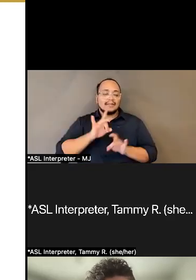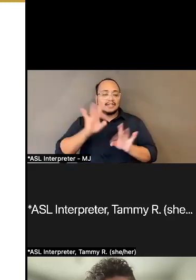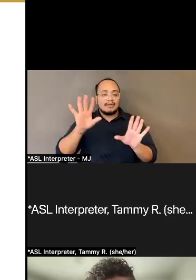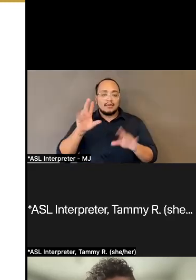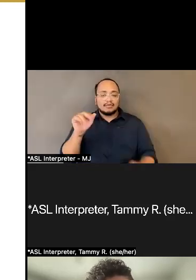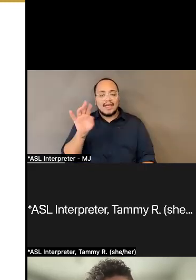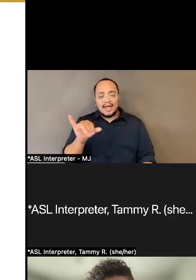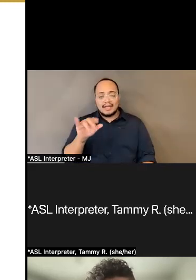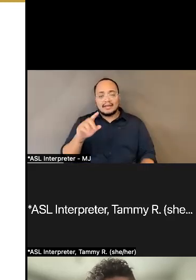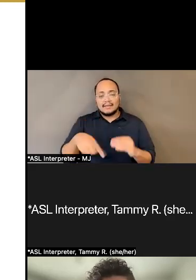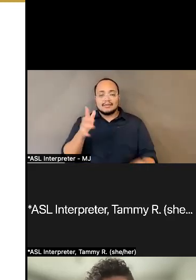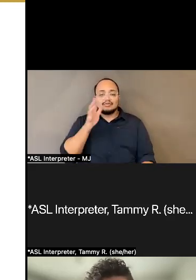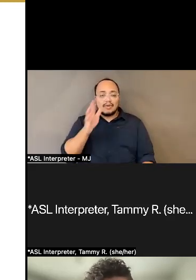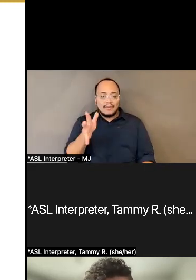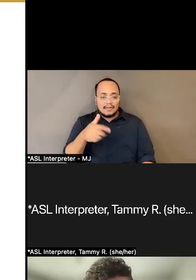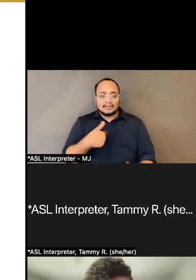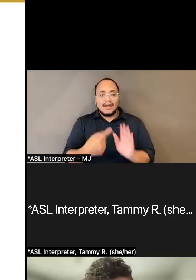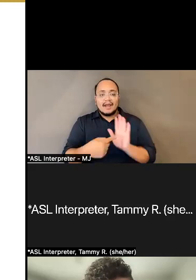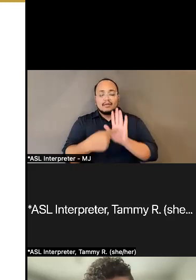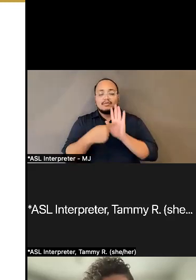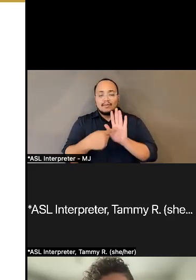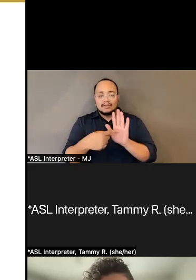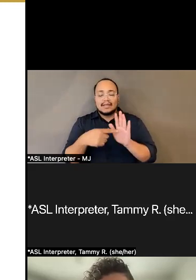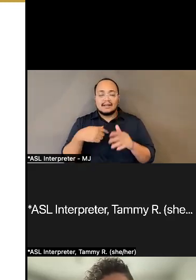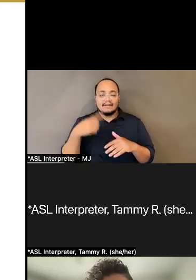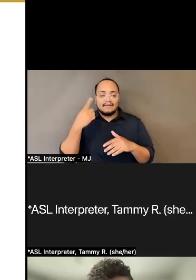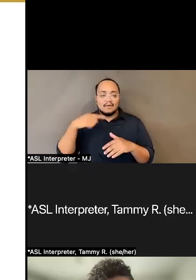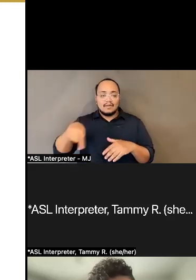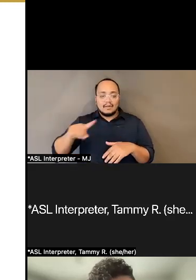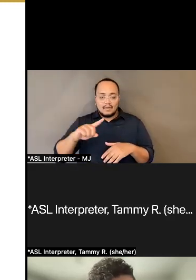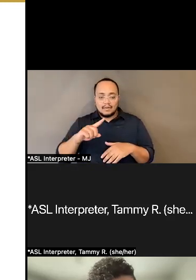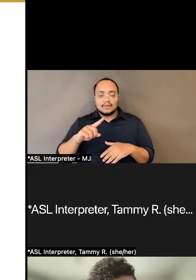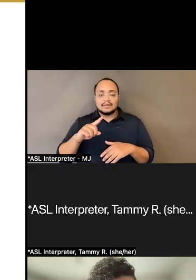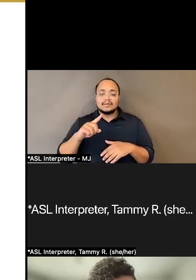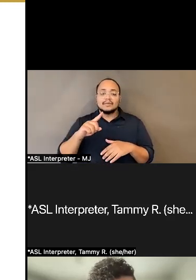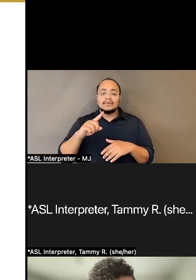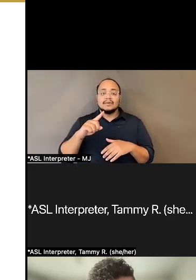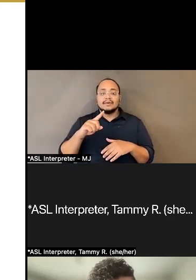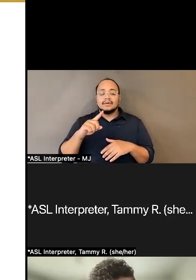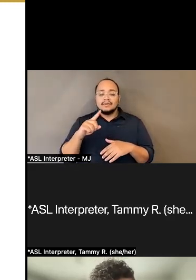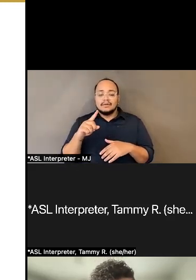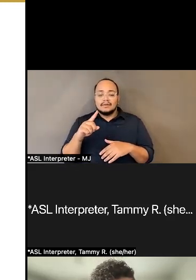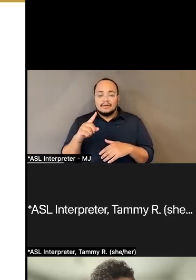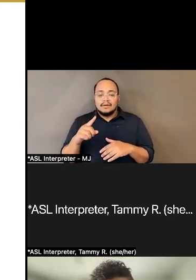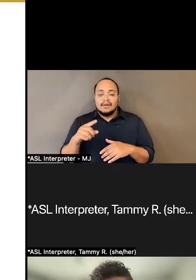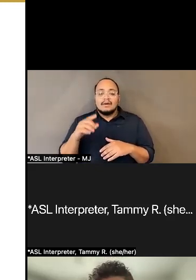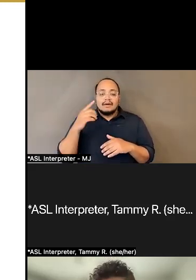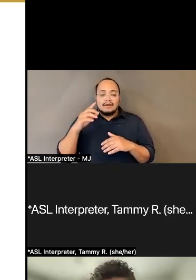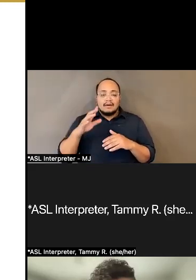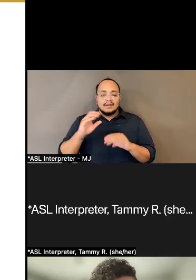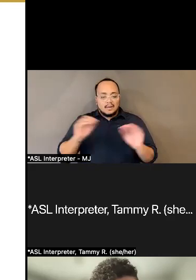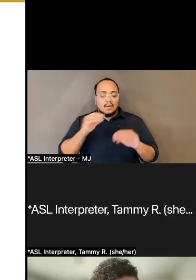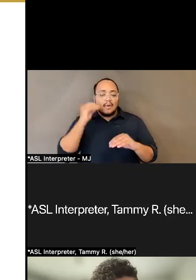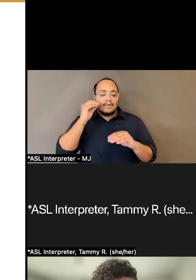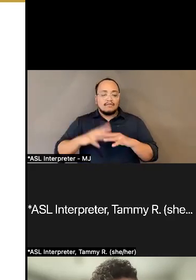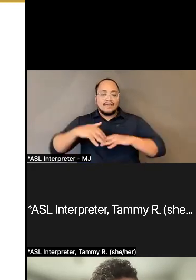are represented among the unhoused population that Native folks are reporting. We heard about